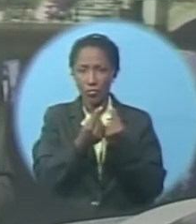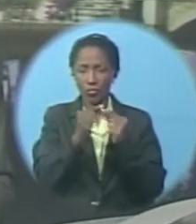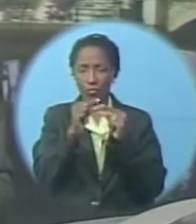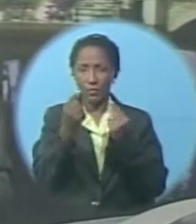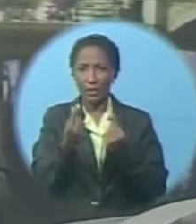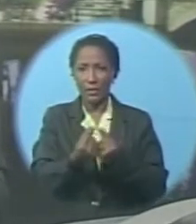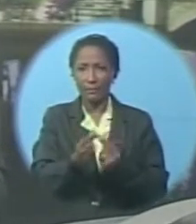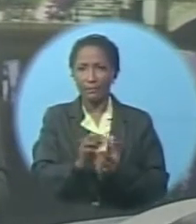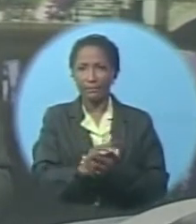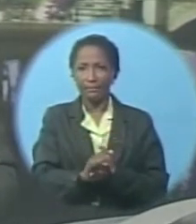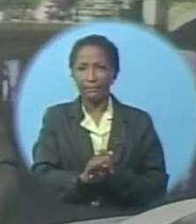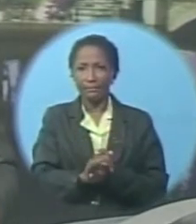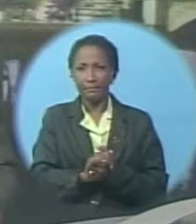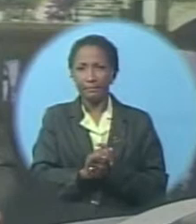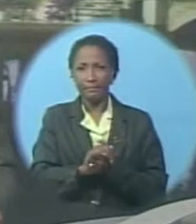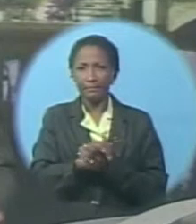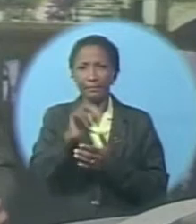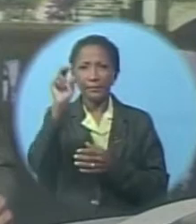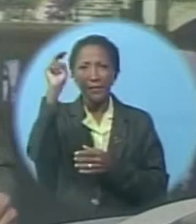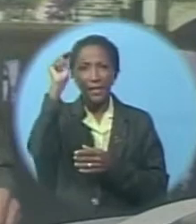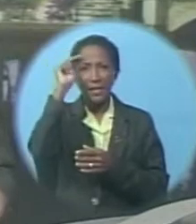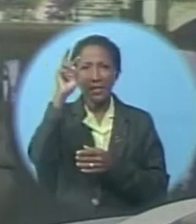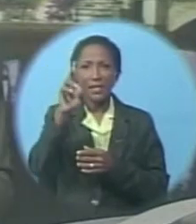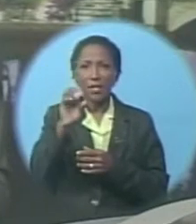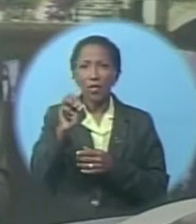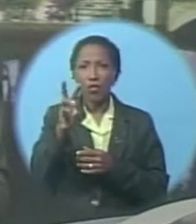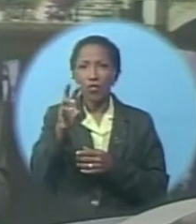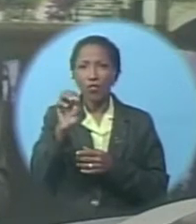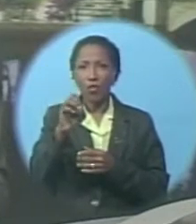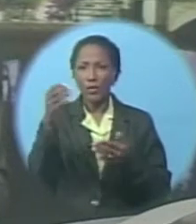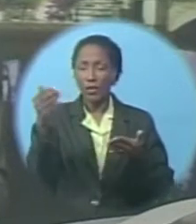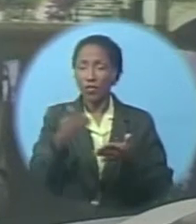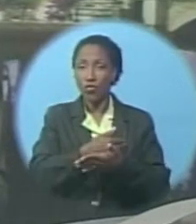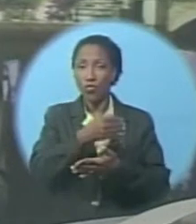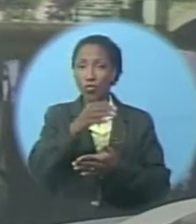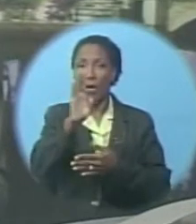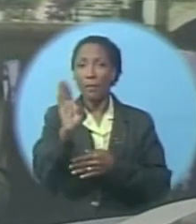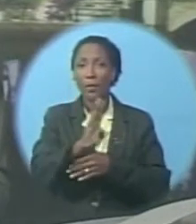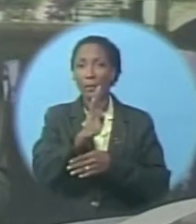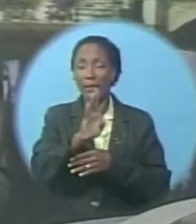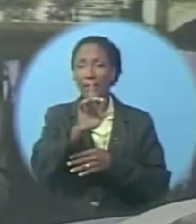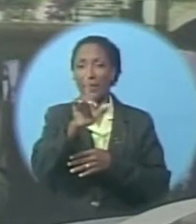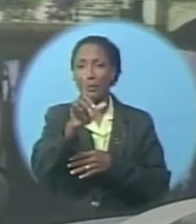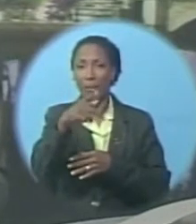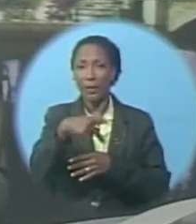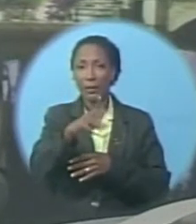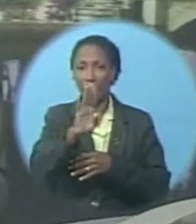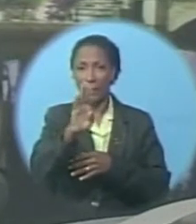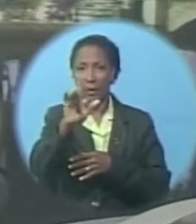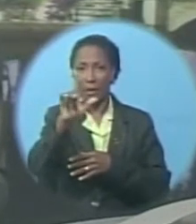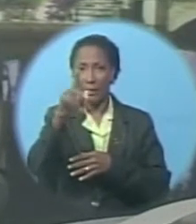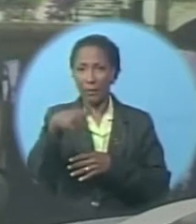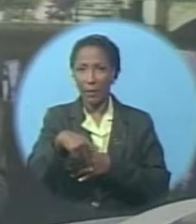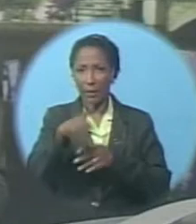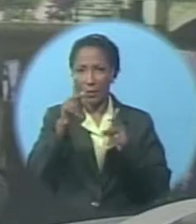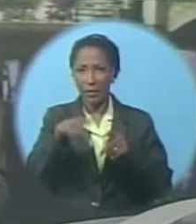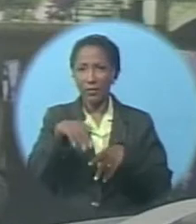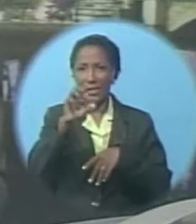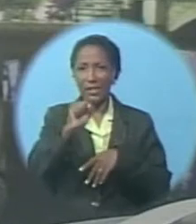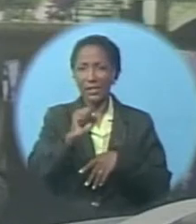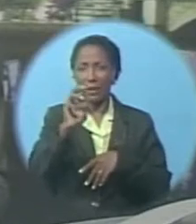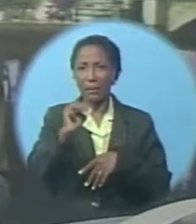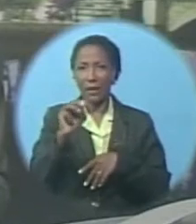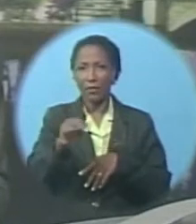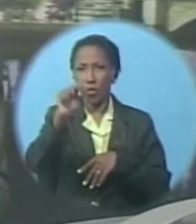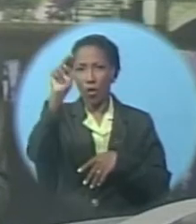School. Neil Rowe is the new Barbados Labour Party candidate for the constituency of St. Michael